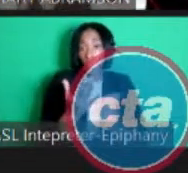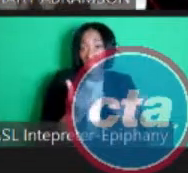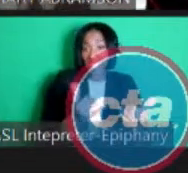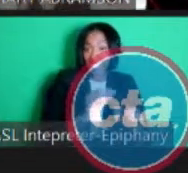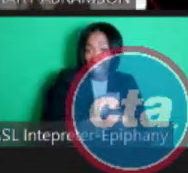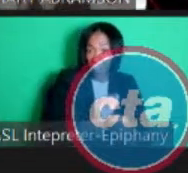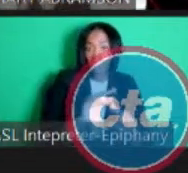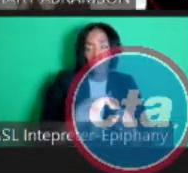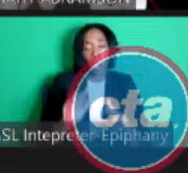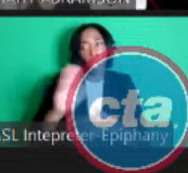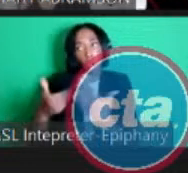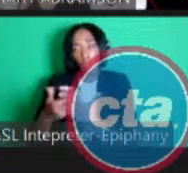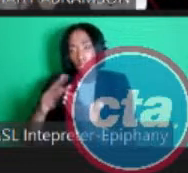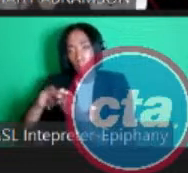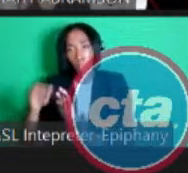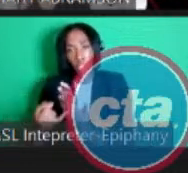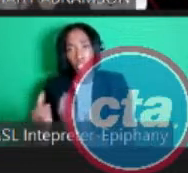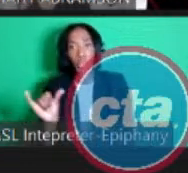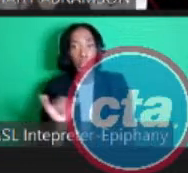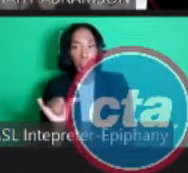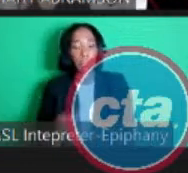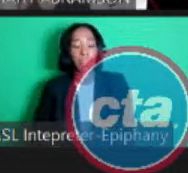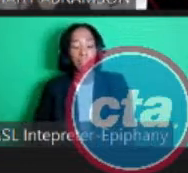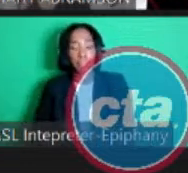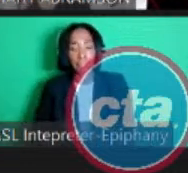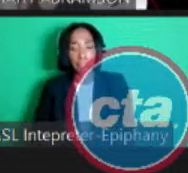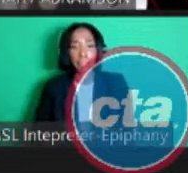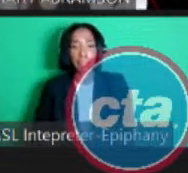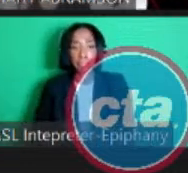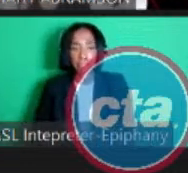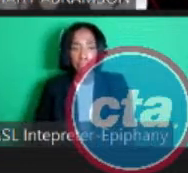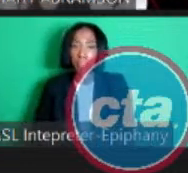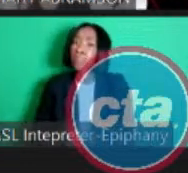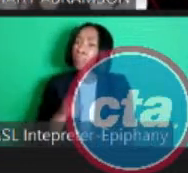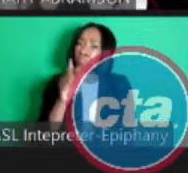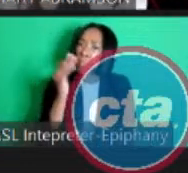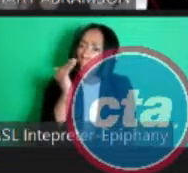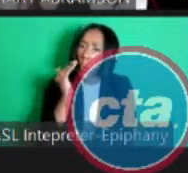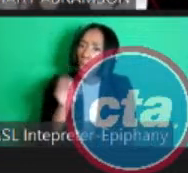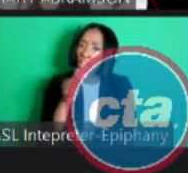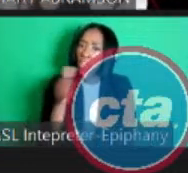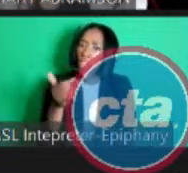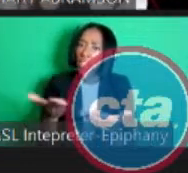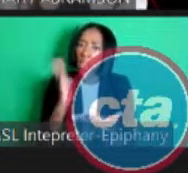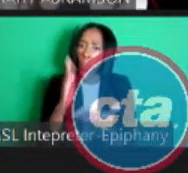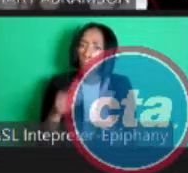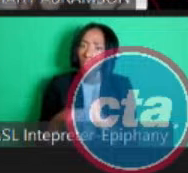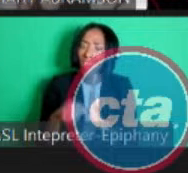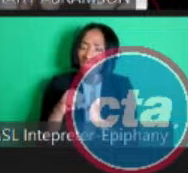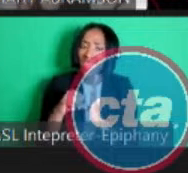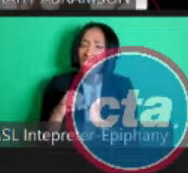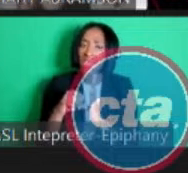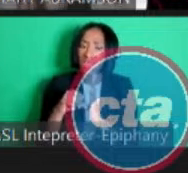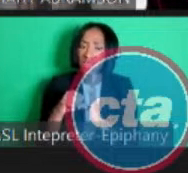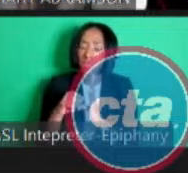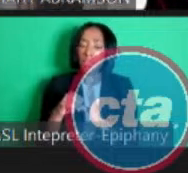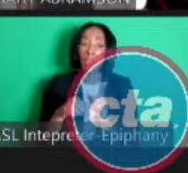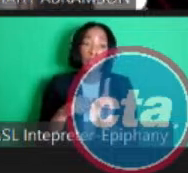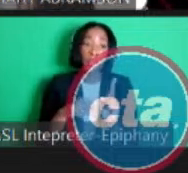all of our projects as well. And then, another thing I'll emphasize, while,